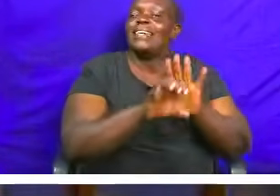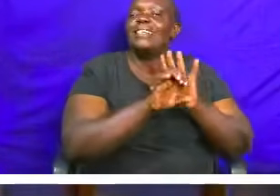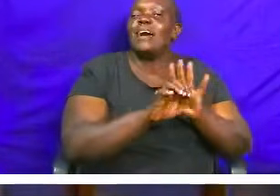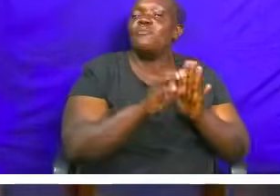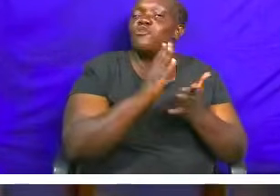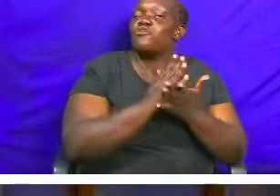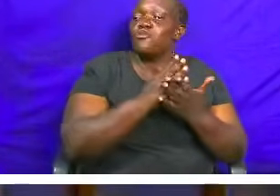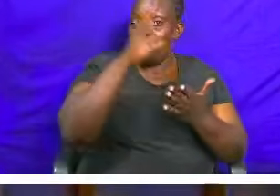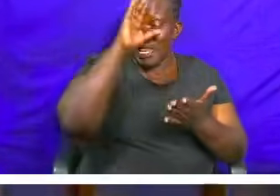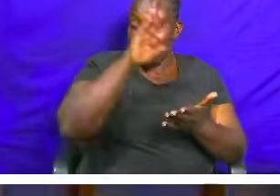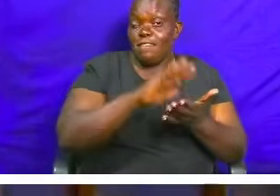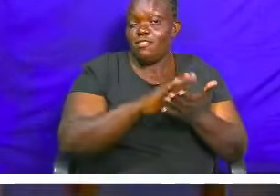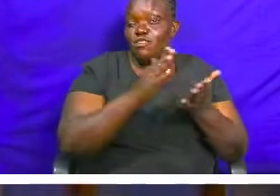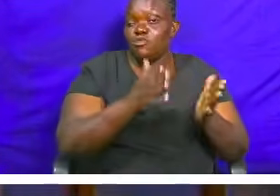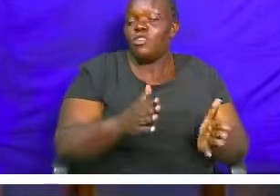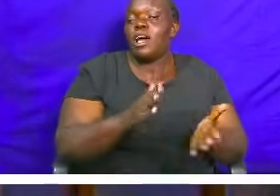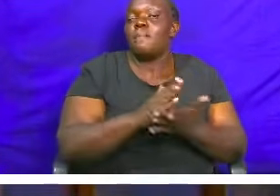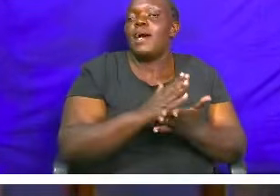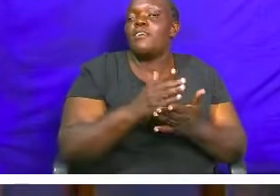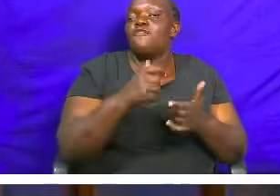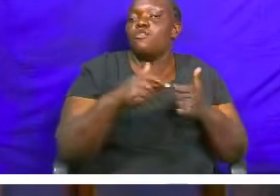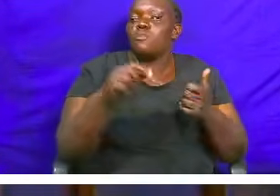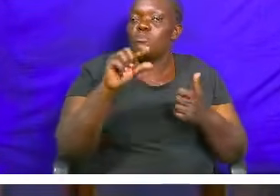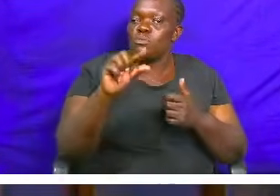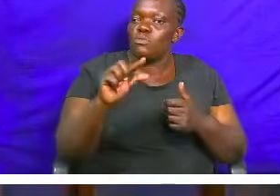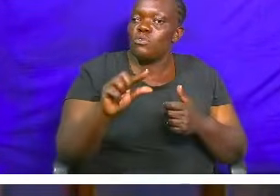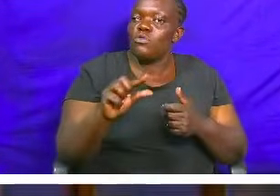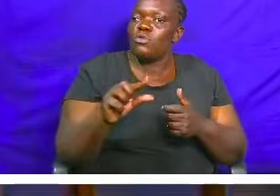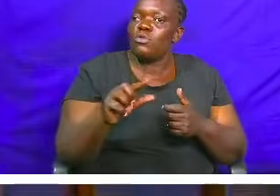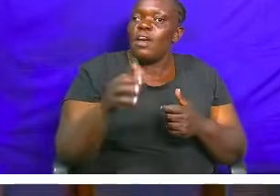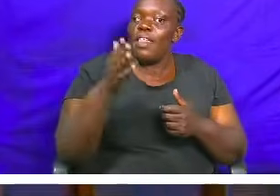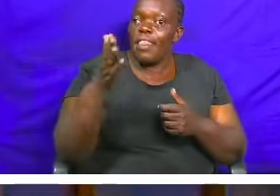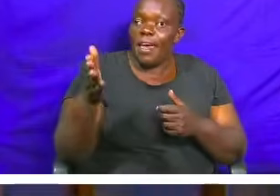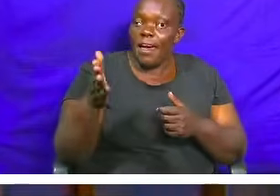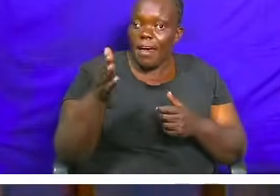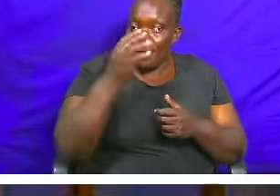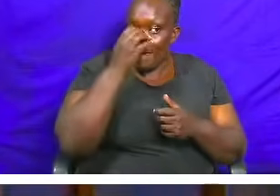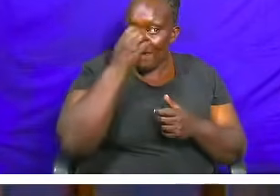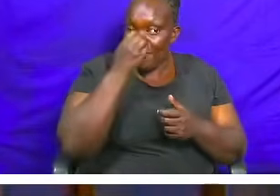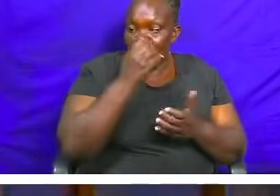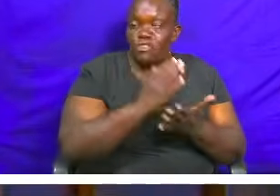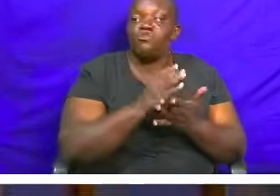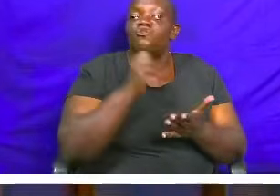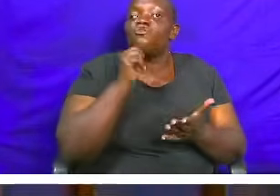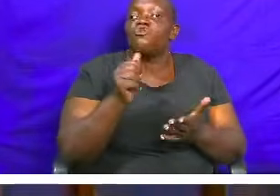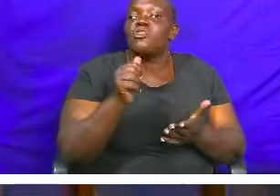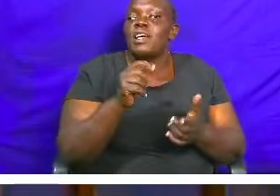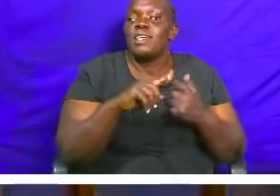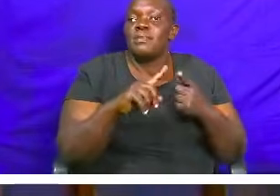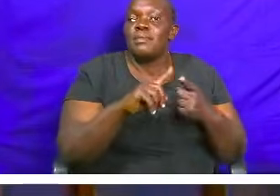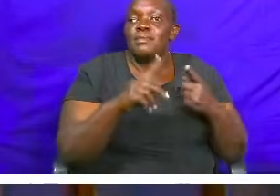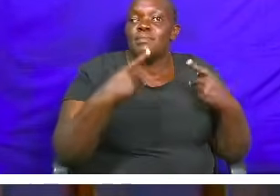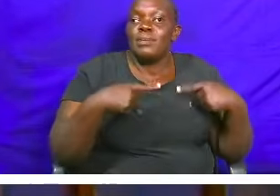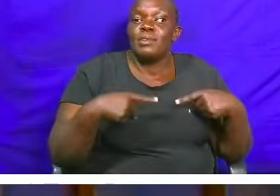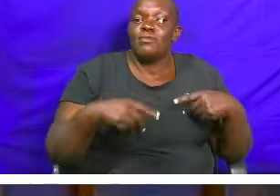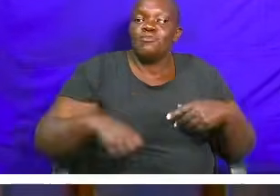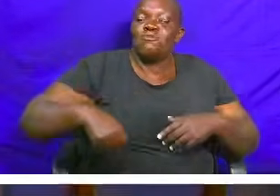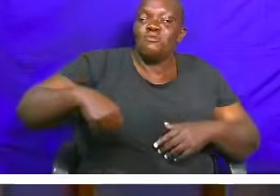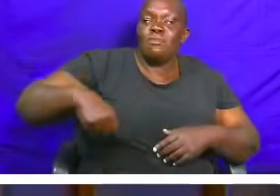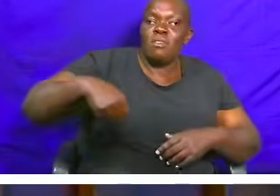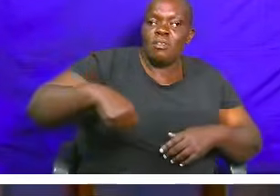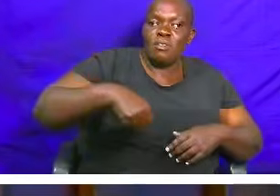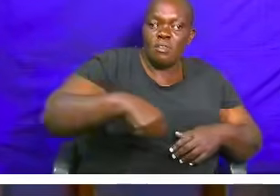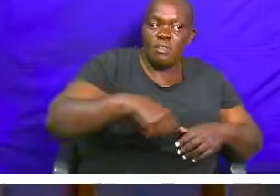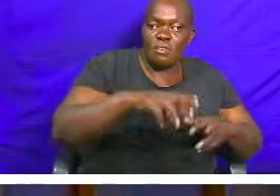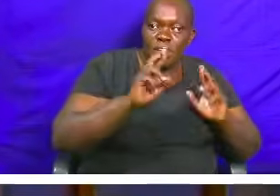believe today, apart from the small shortages that were there, you've not experienced people carrying jerry cans. I think in 2022, you